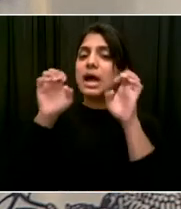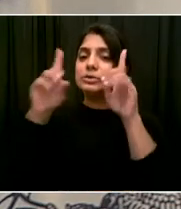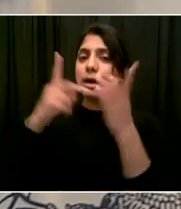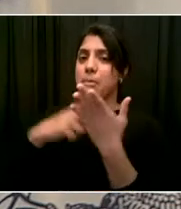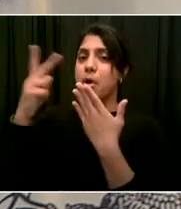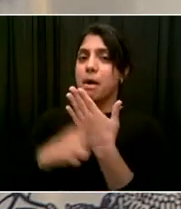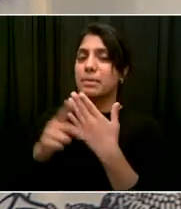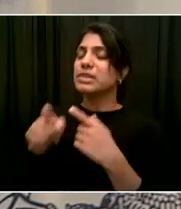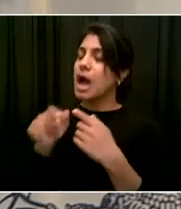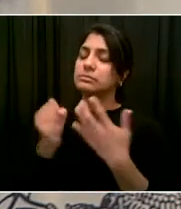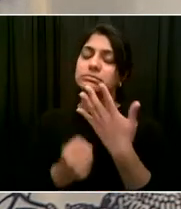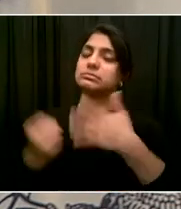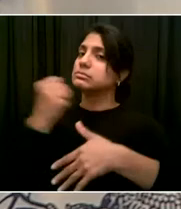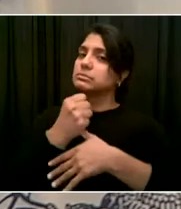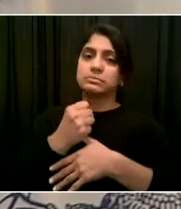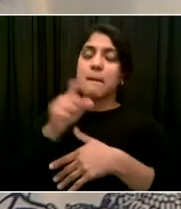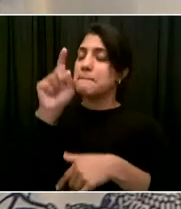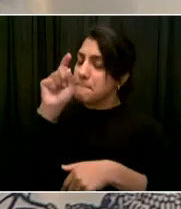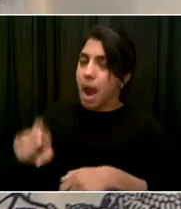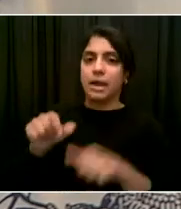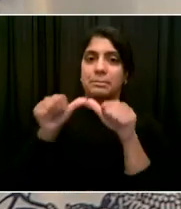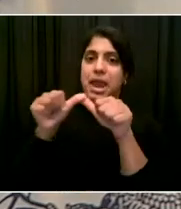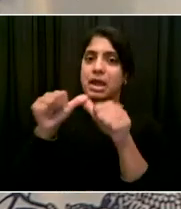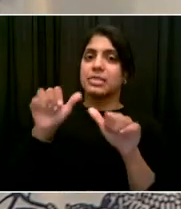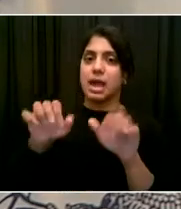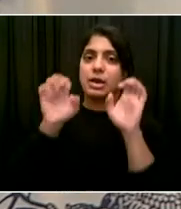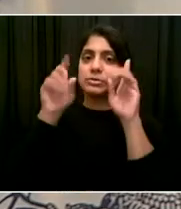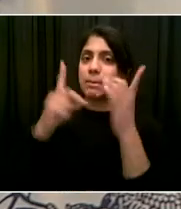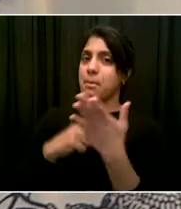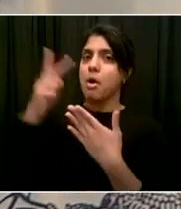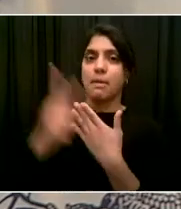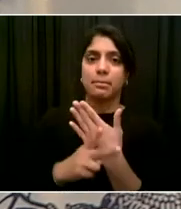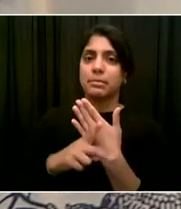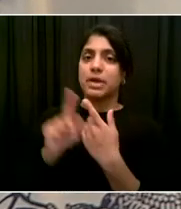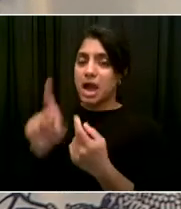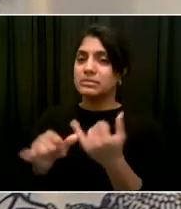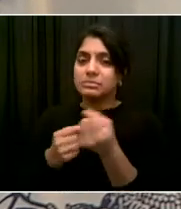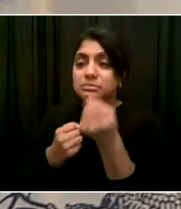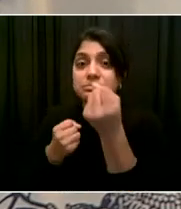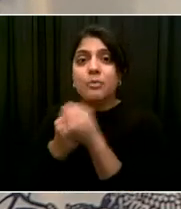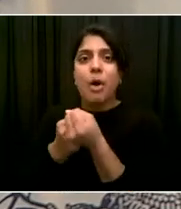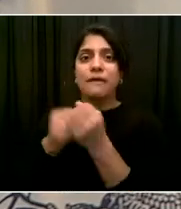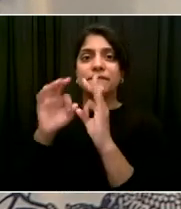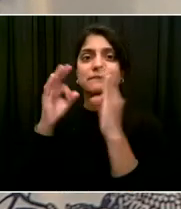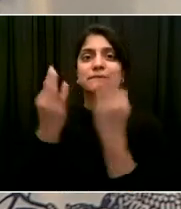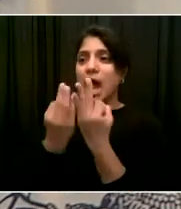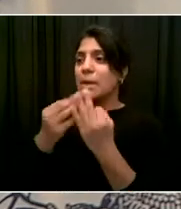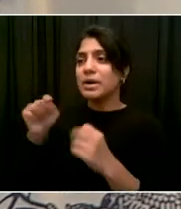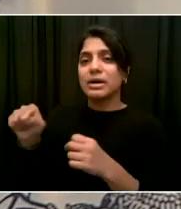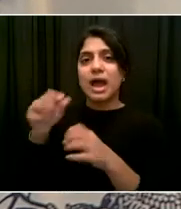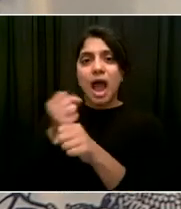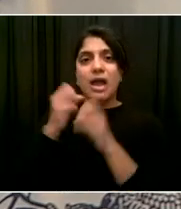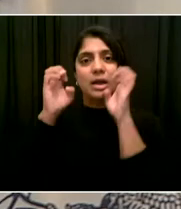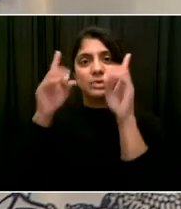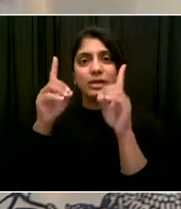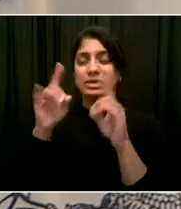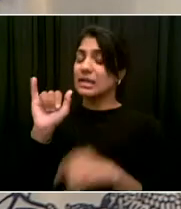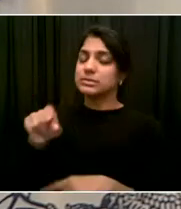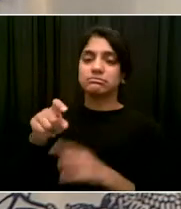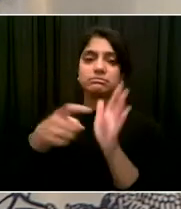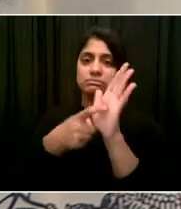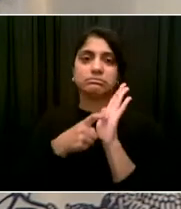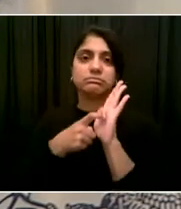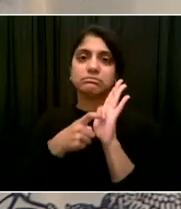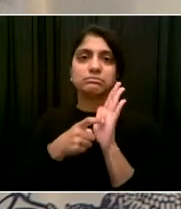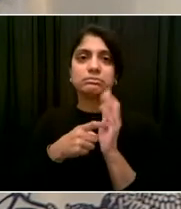the lives of families. We had to do that. And you know what happens in the future is if something's truly a priority, then